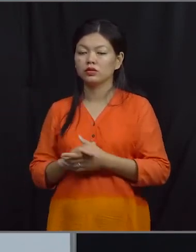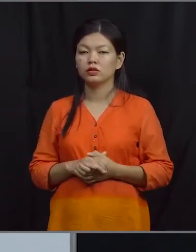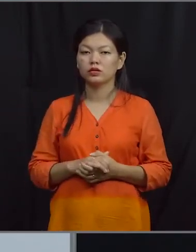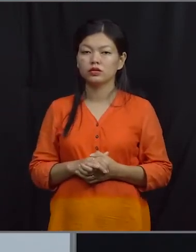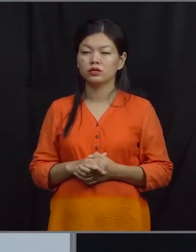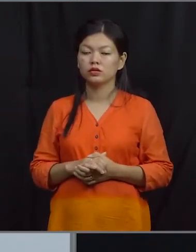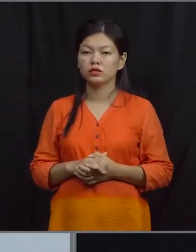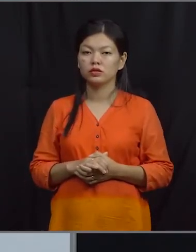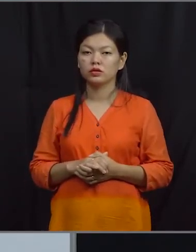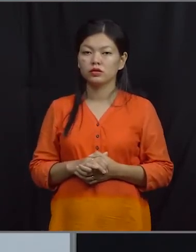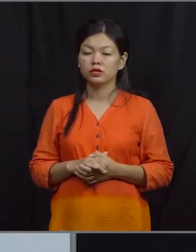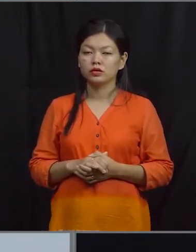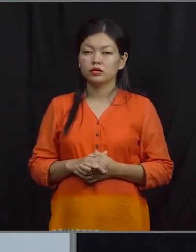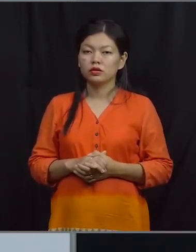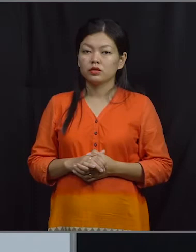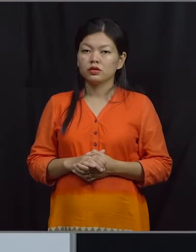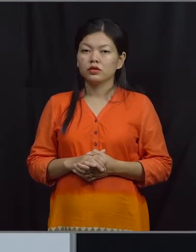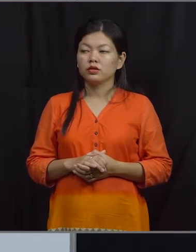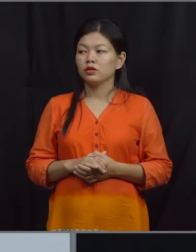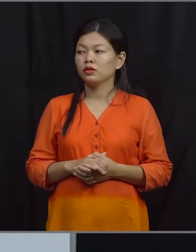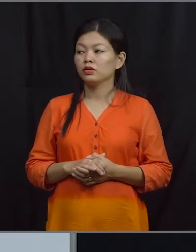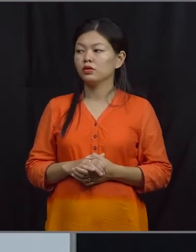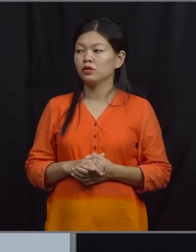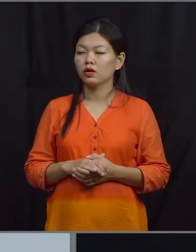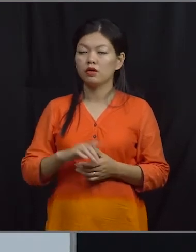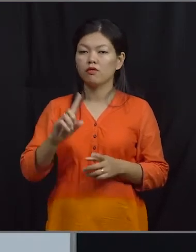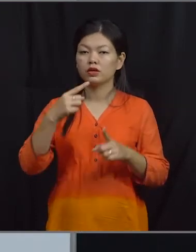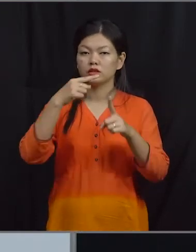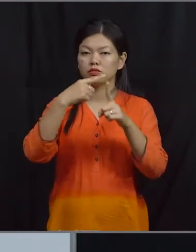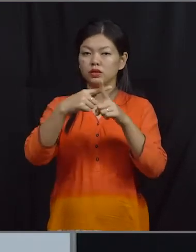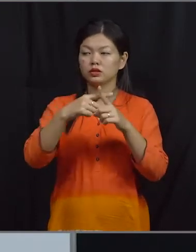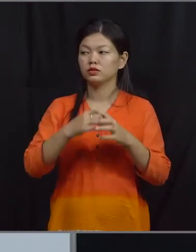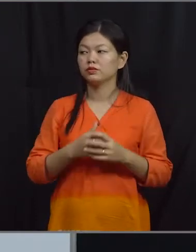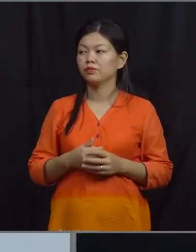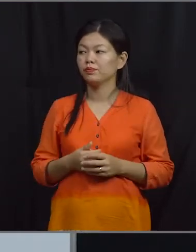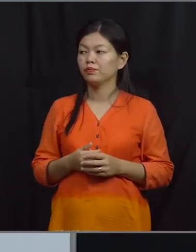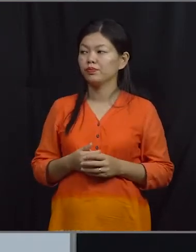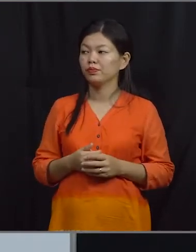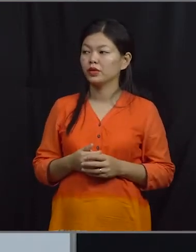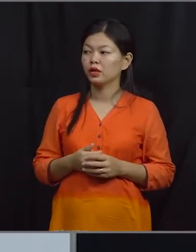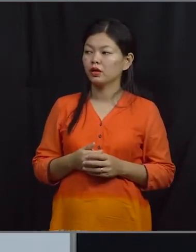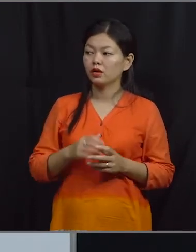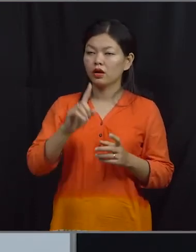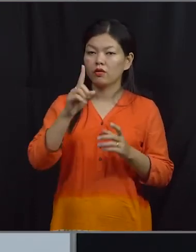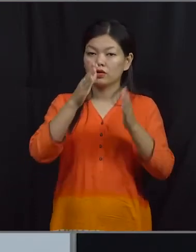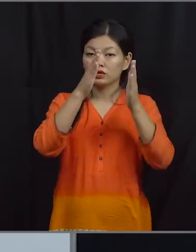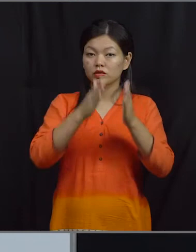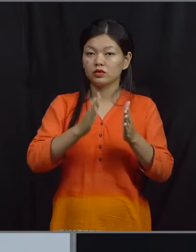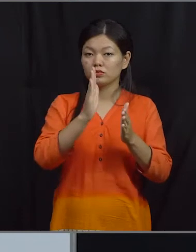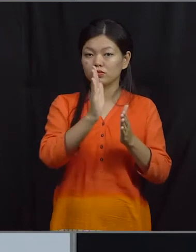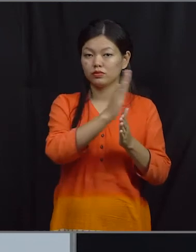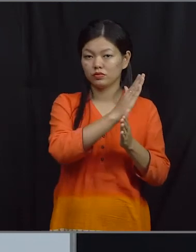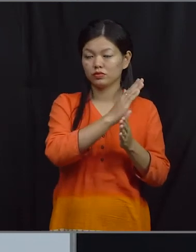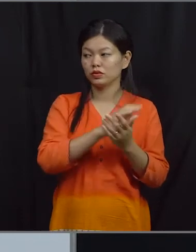Okay. So, let us do it first. Plus into, if you take out this column and row, we get these 4 elements, right.